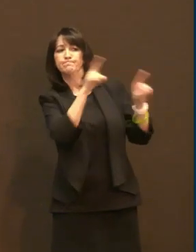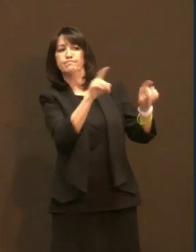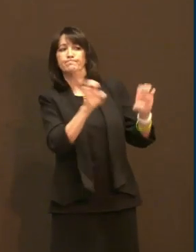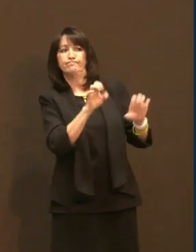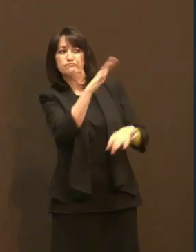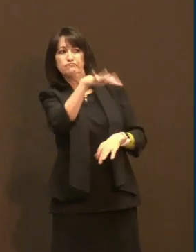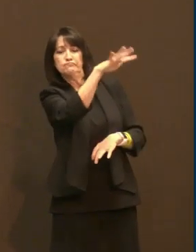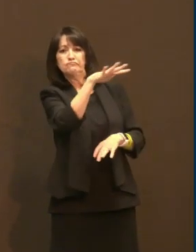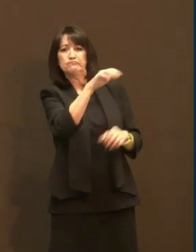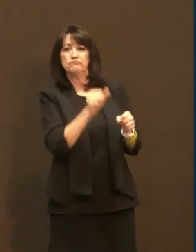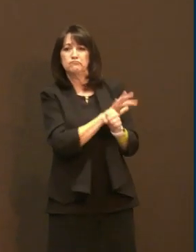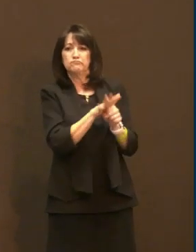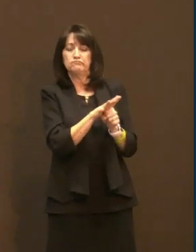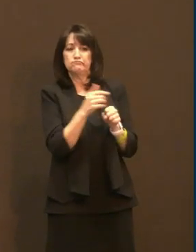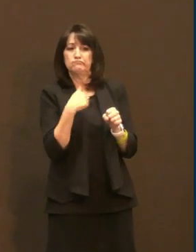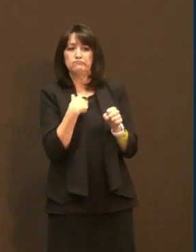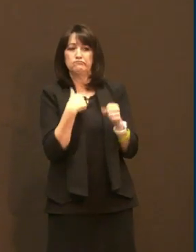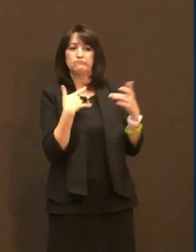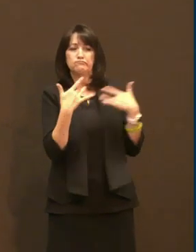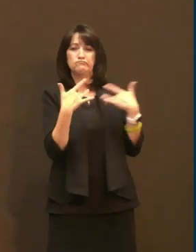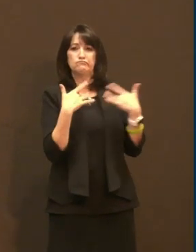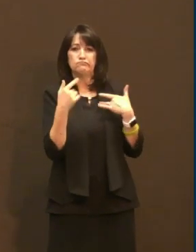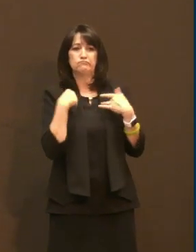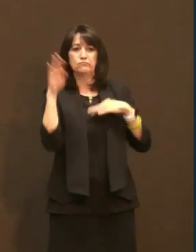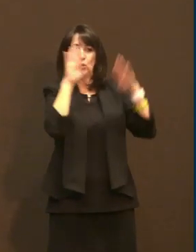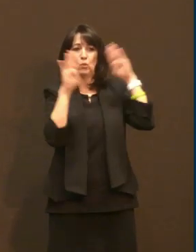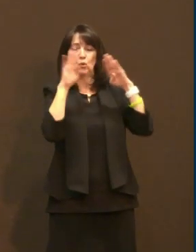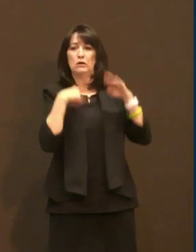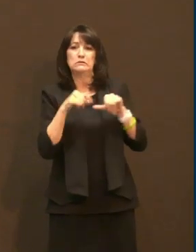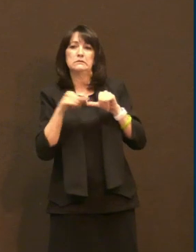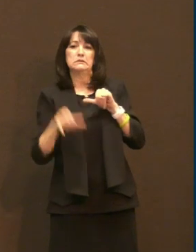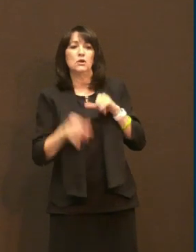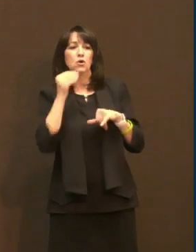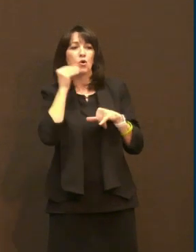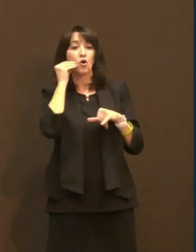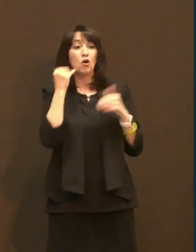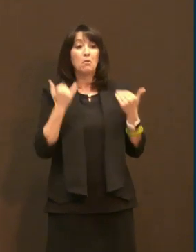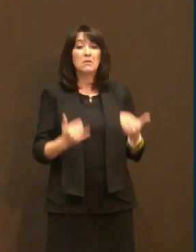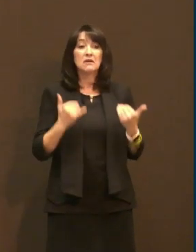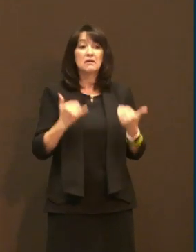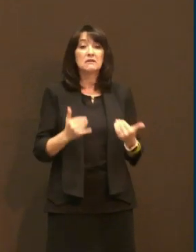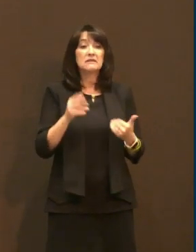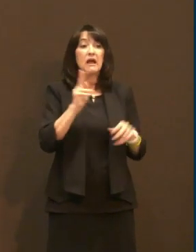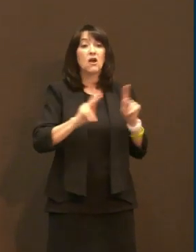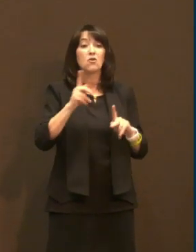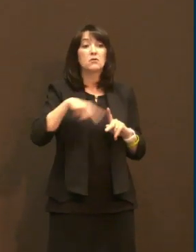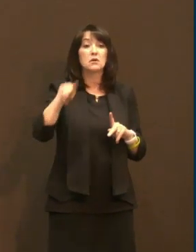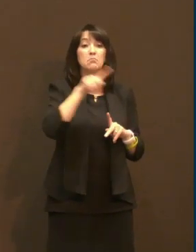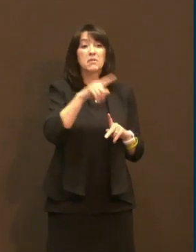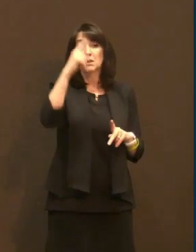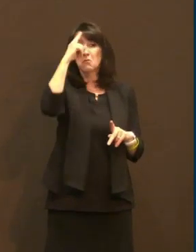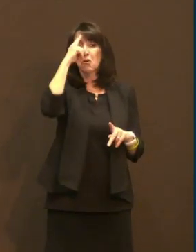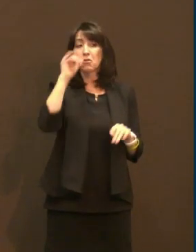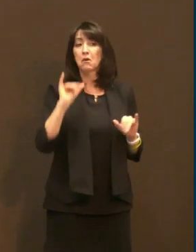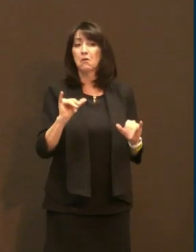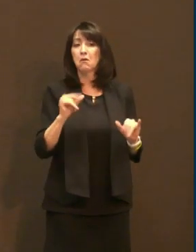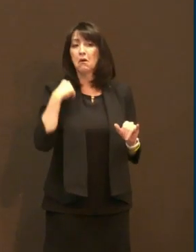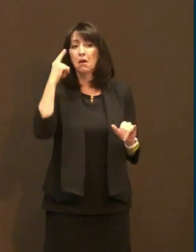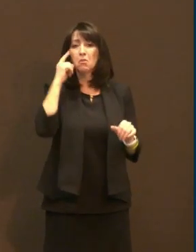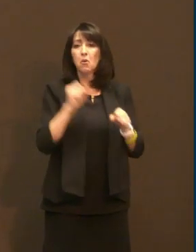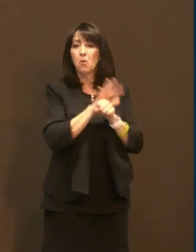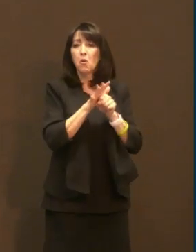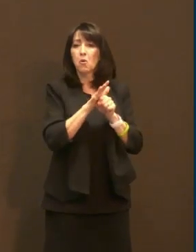been abiding by the shelter or stay-at-home orders. However, I think definitely probably seeing a little uptick in the traffic